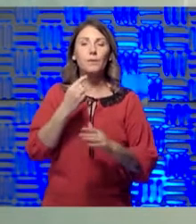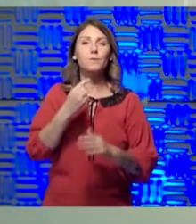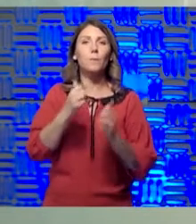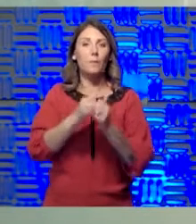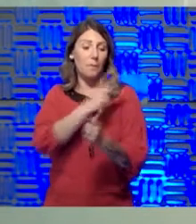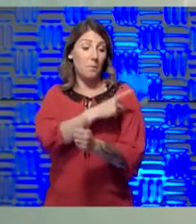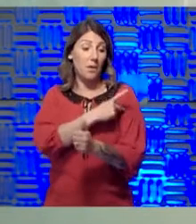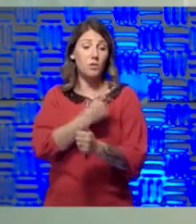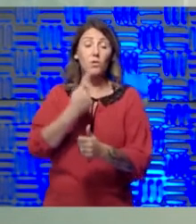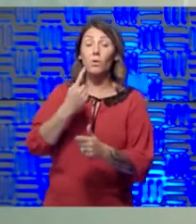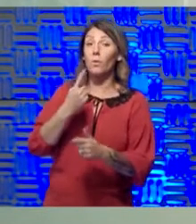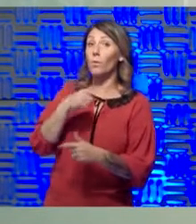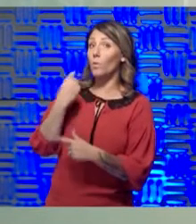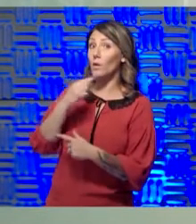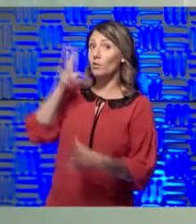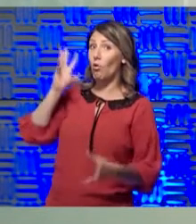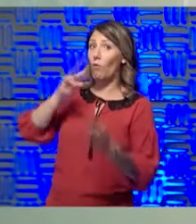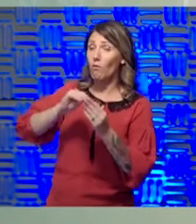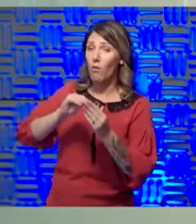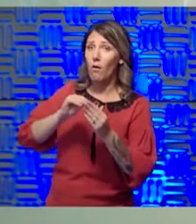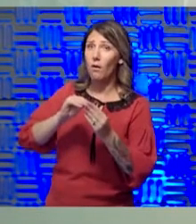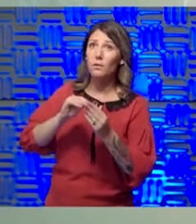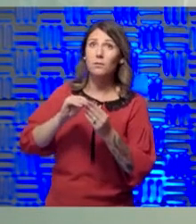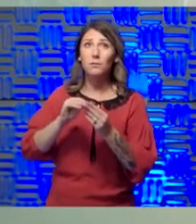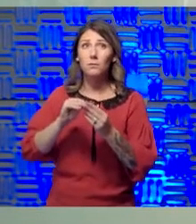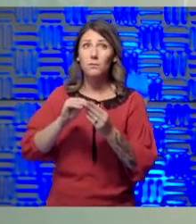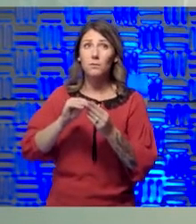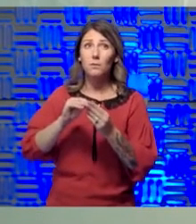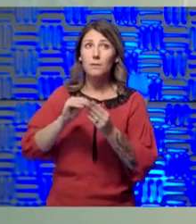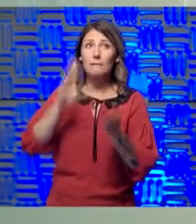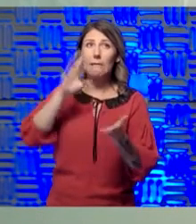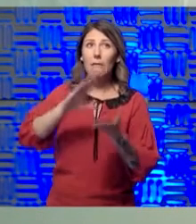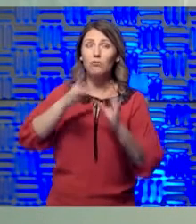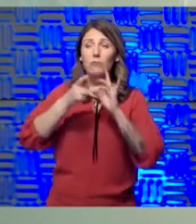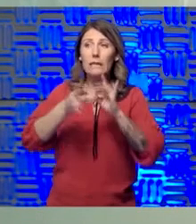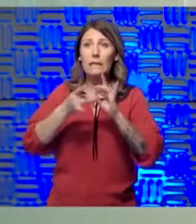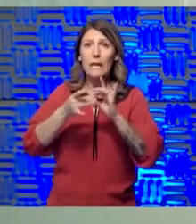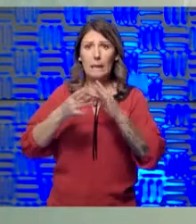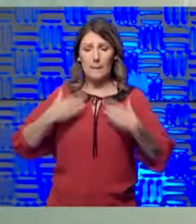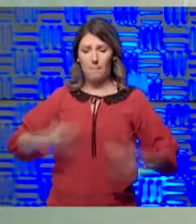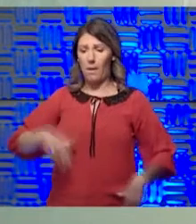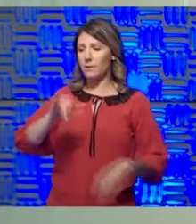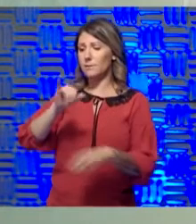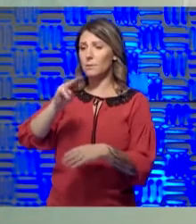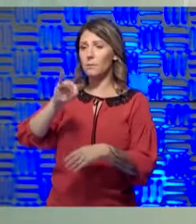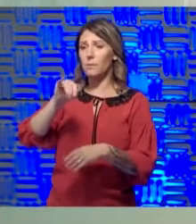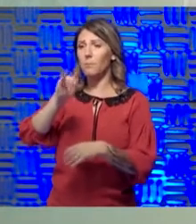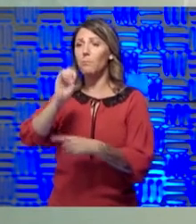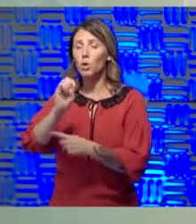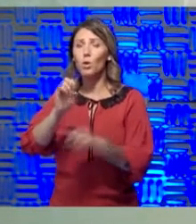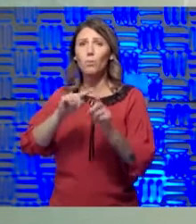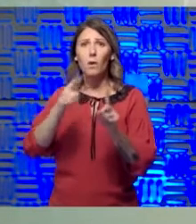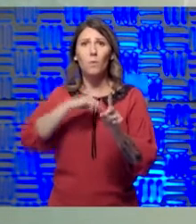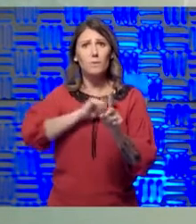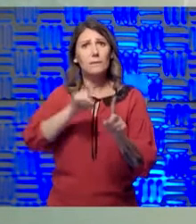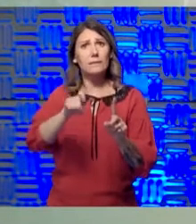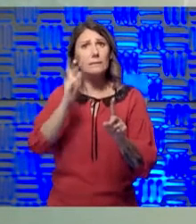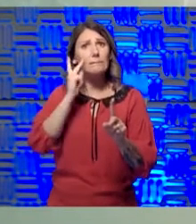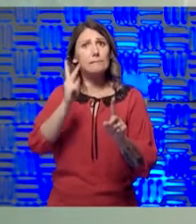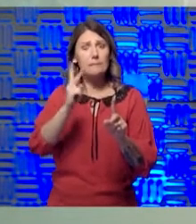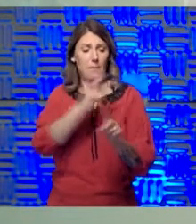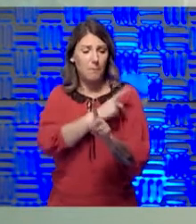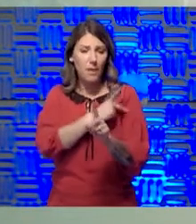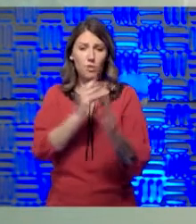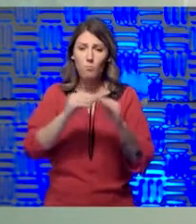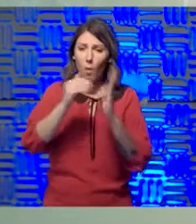risk to the cancer patient overall is less on its immune system, but more on because we need to see those patients more. They have to come in for laboratories, they